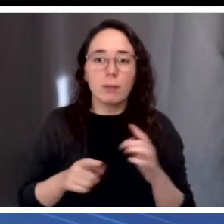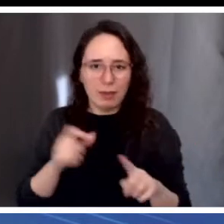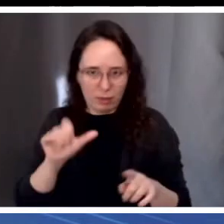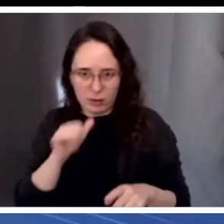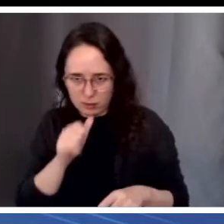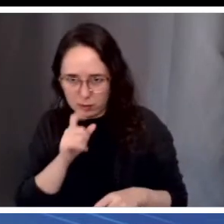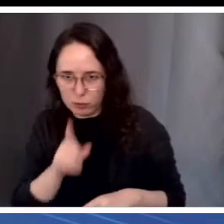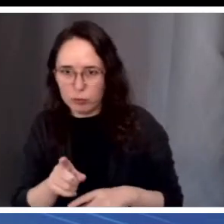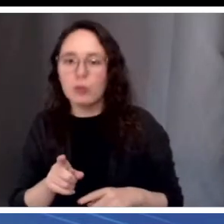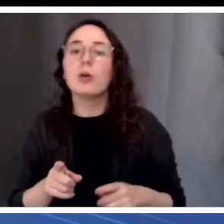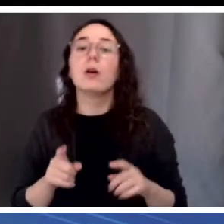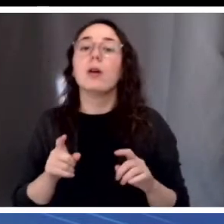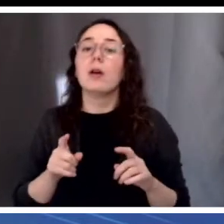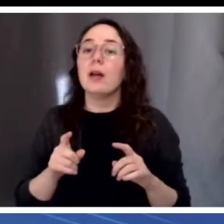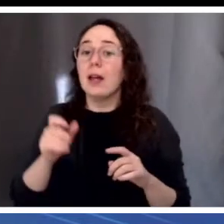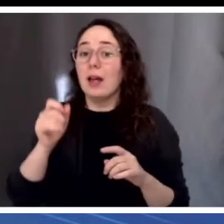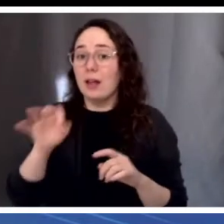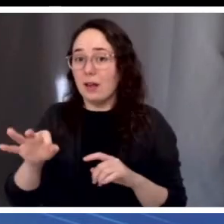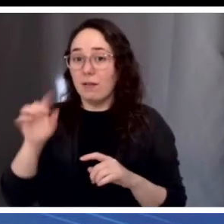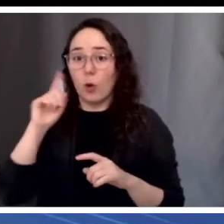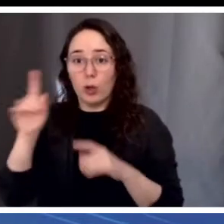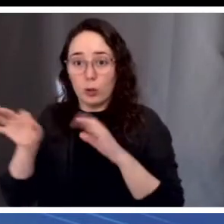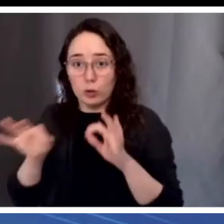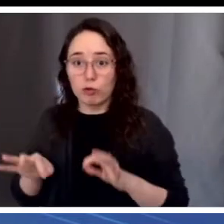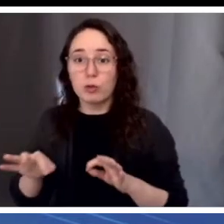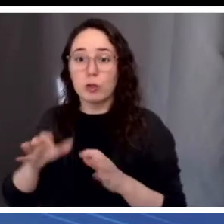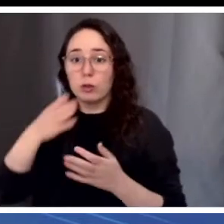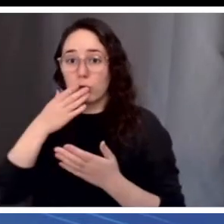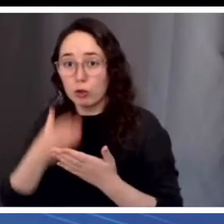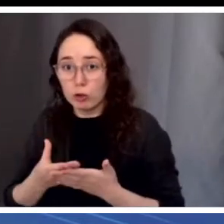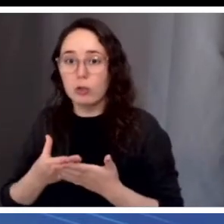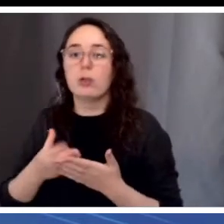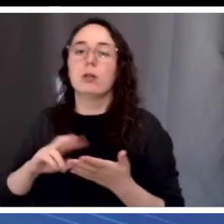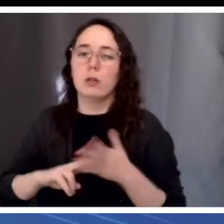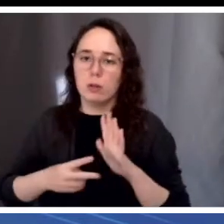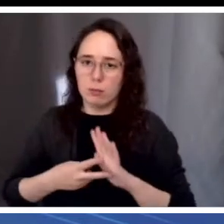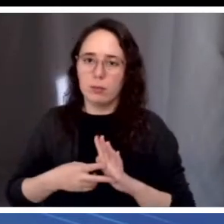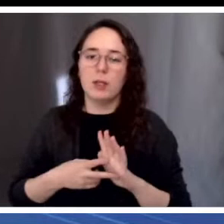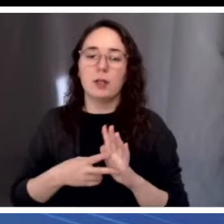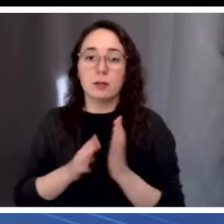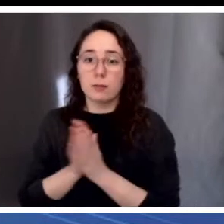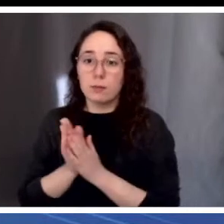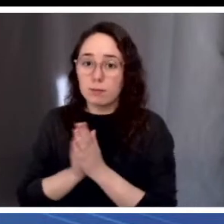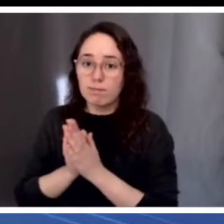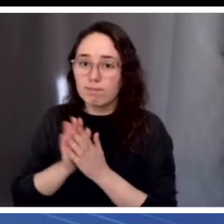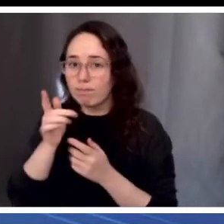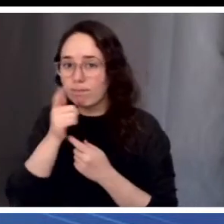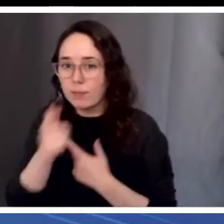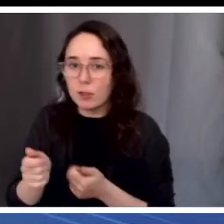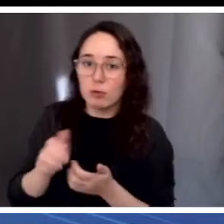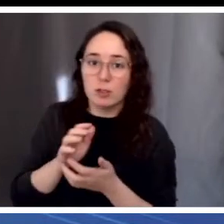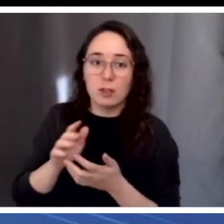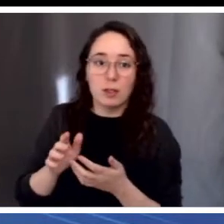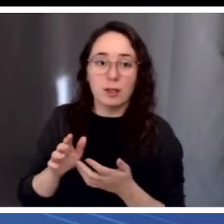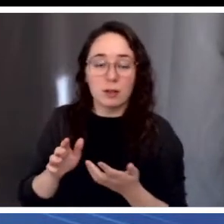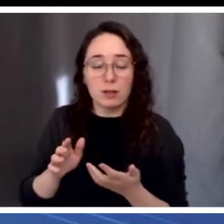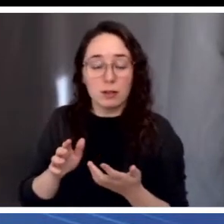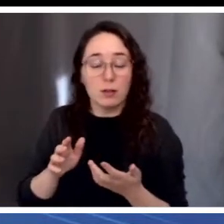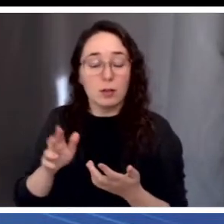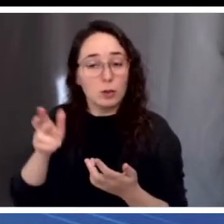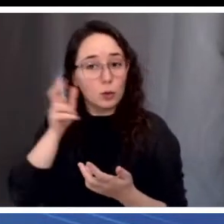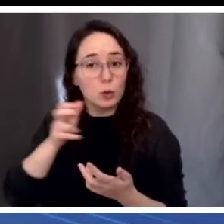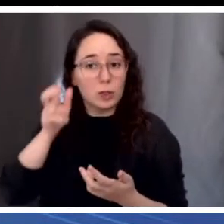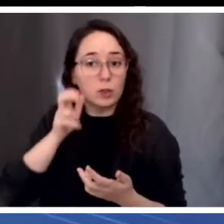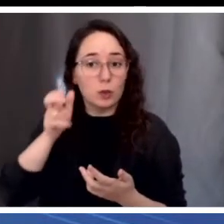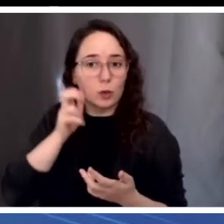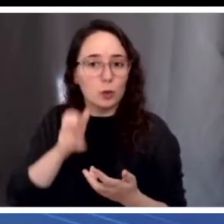people who aren't familiar with audio description might not understand. And something that I've gotten to, to, to understand